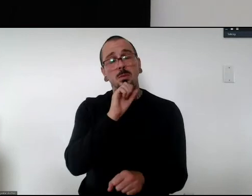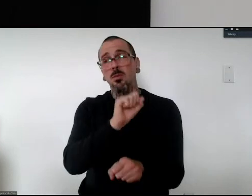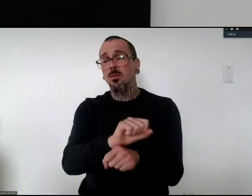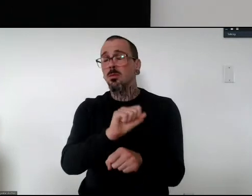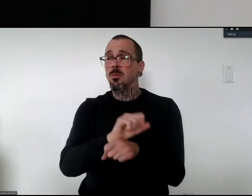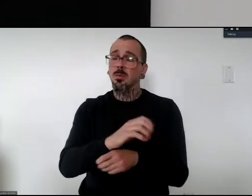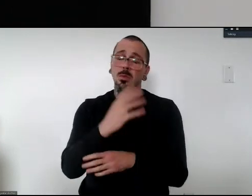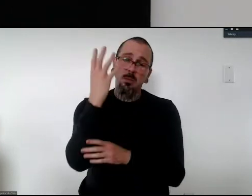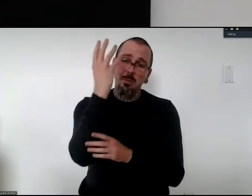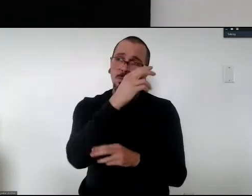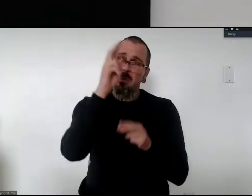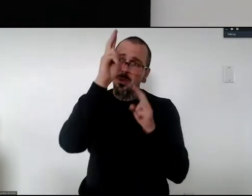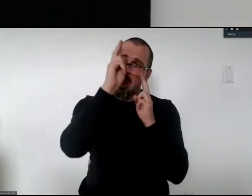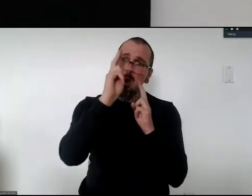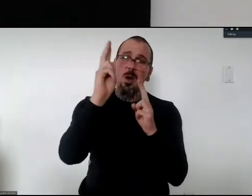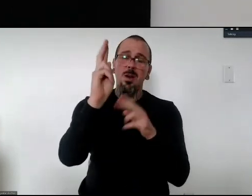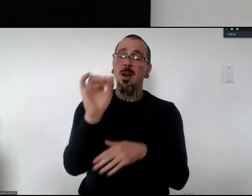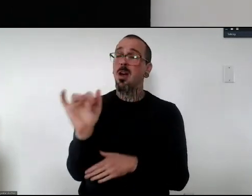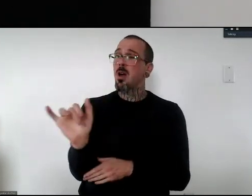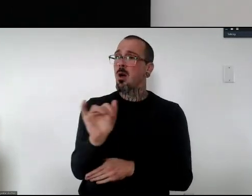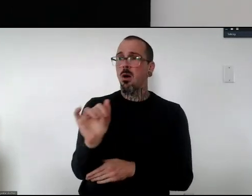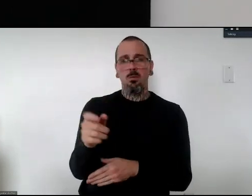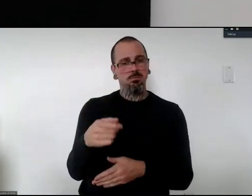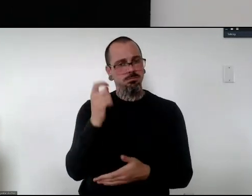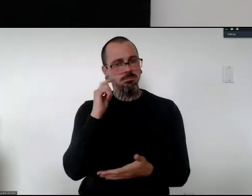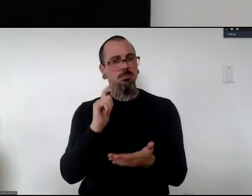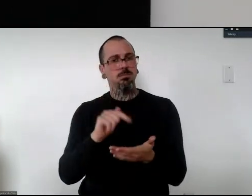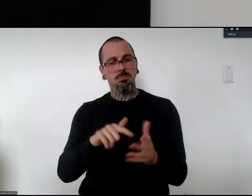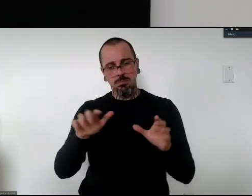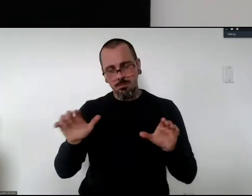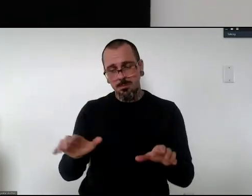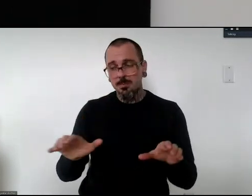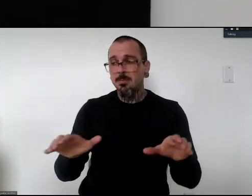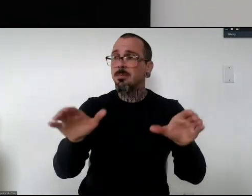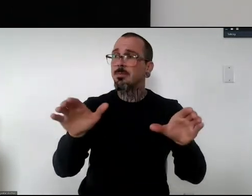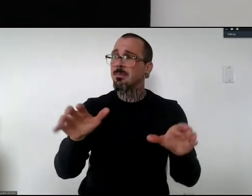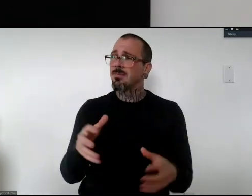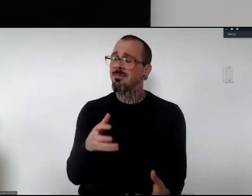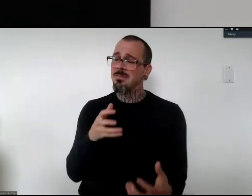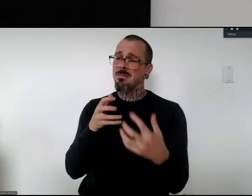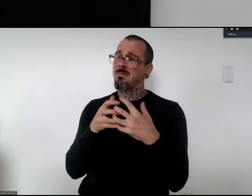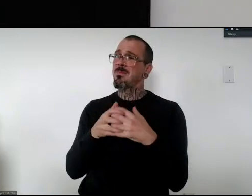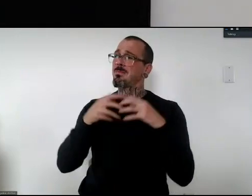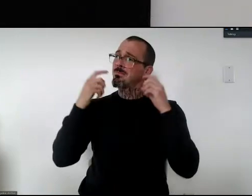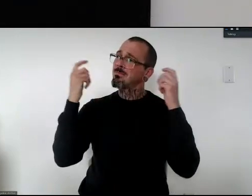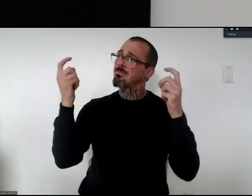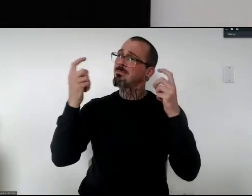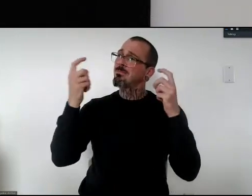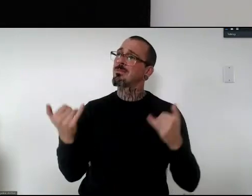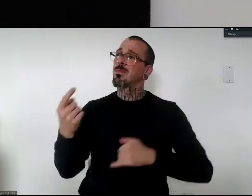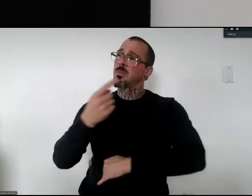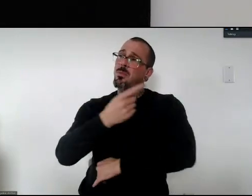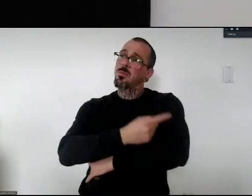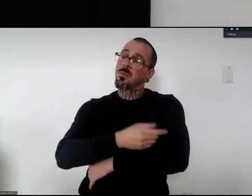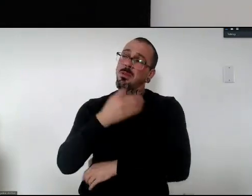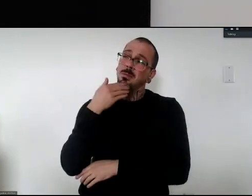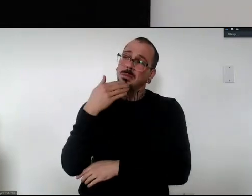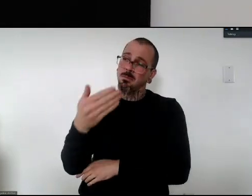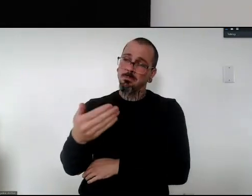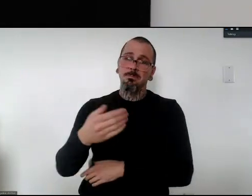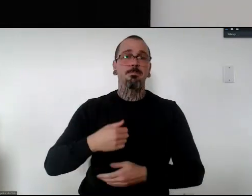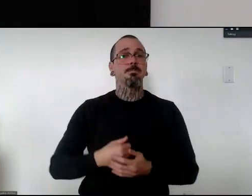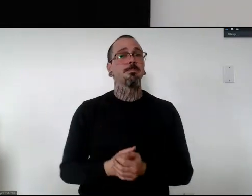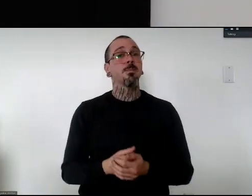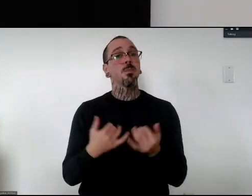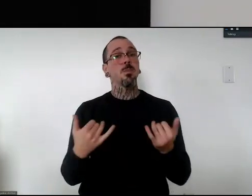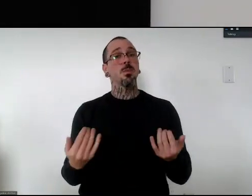action, which is very fitting for today's ceremony. To conclude our event today,